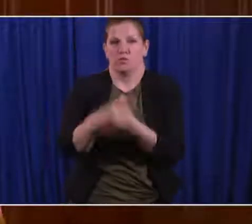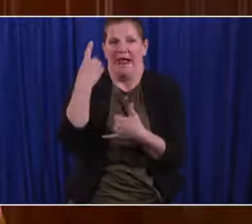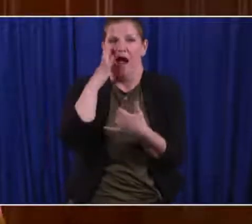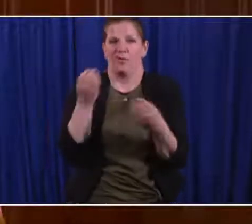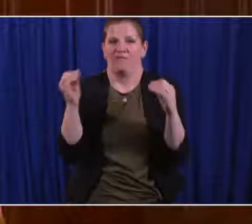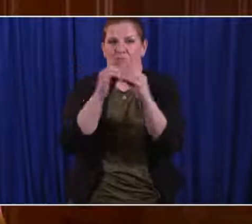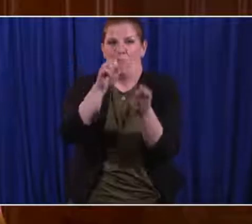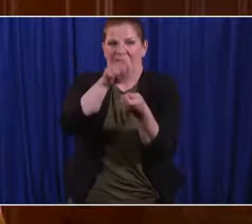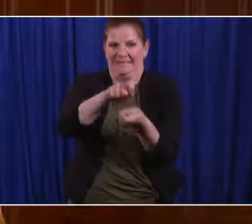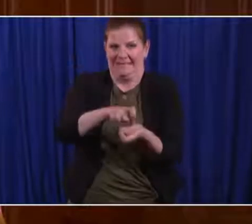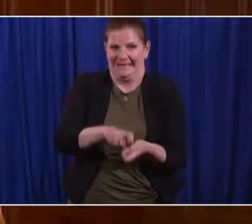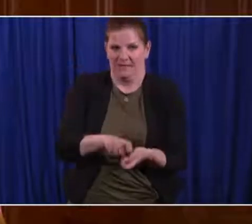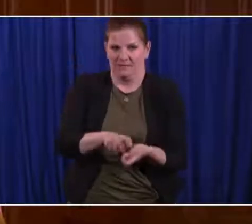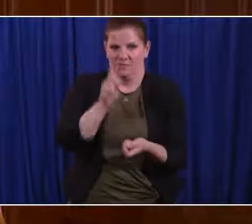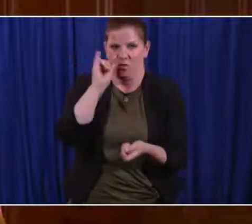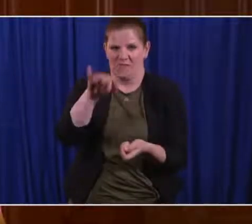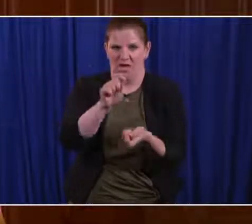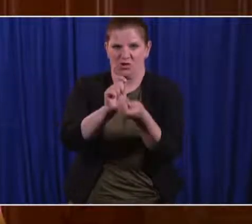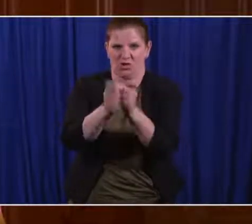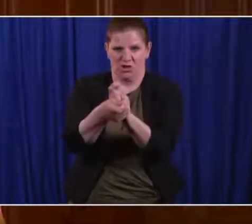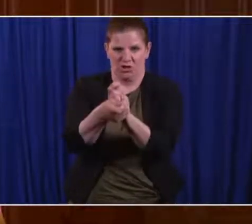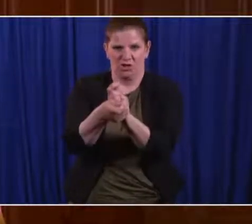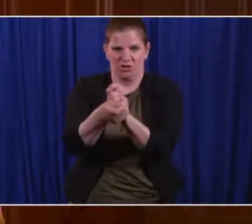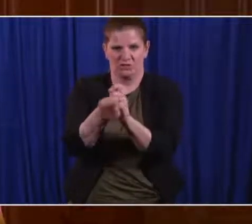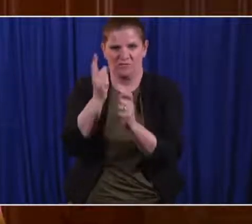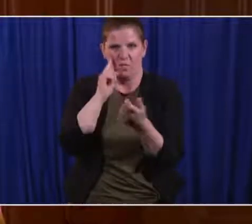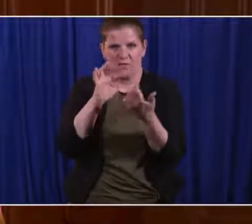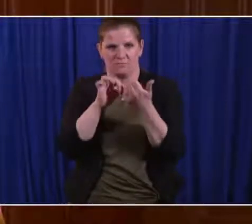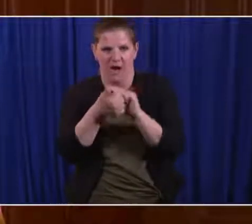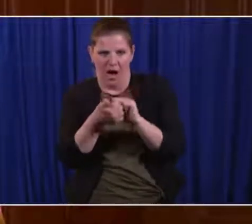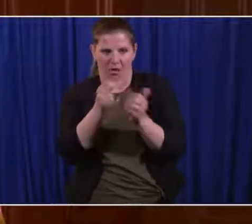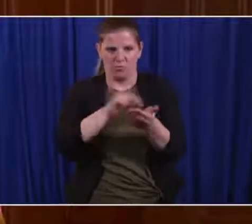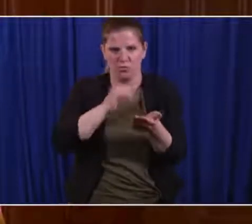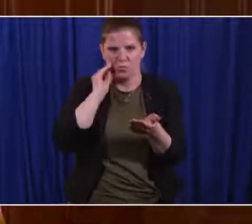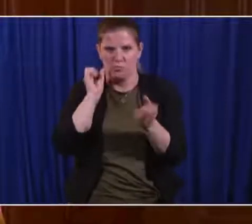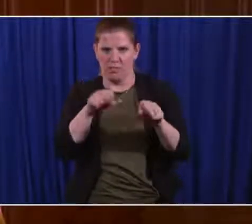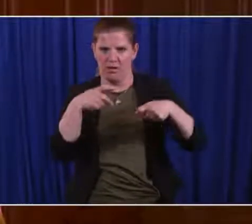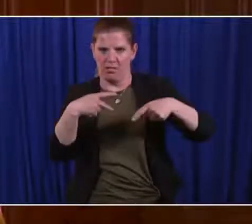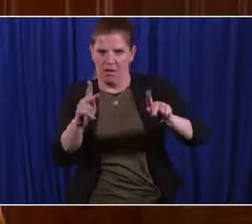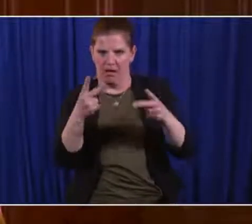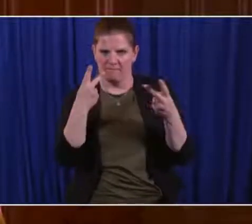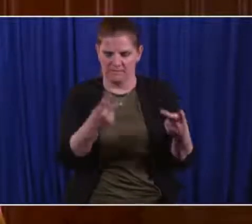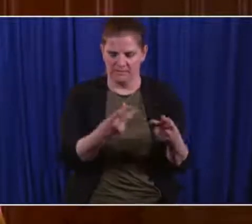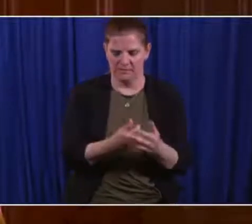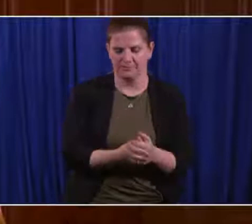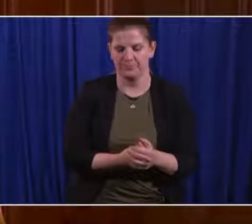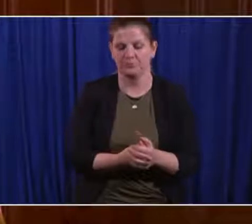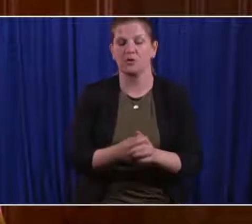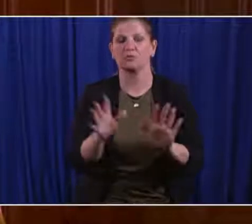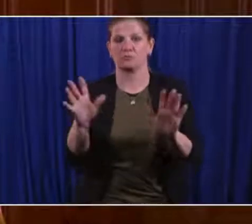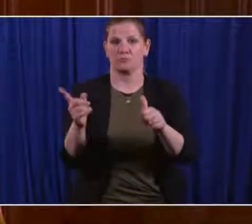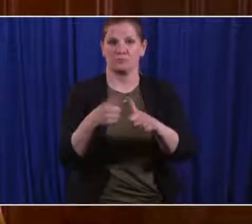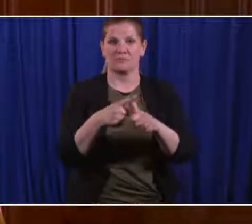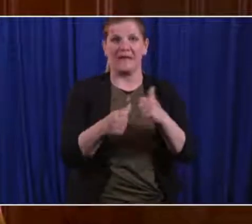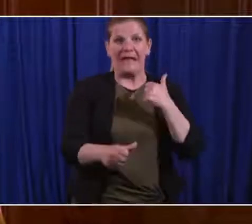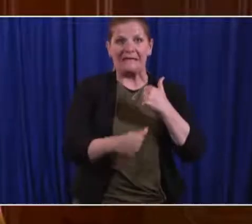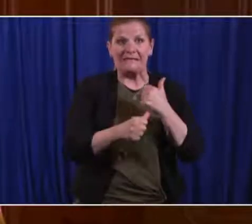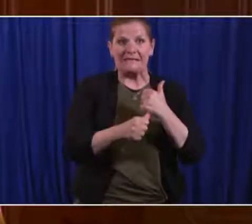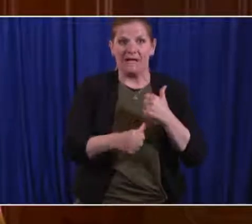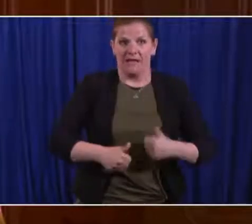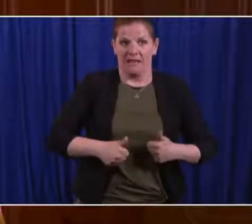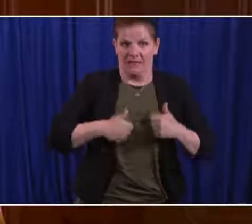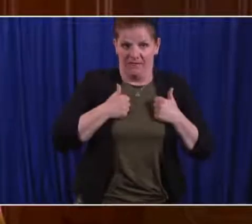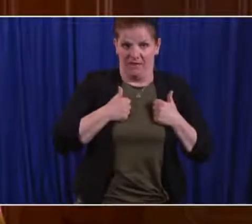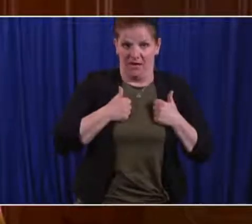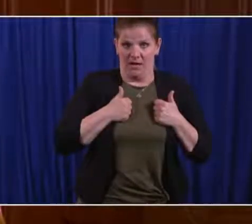included in that updated health director's order. As we talked about before, assisted living facilities need to follow the Ohio